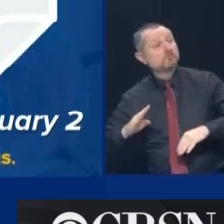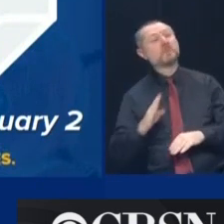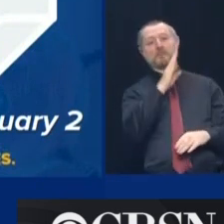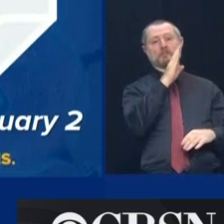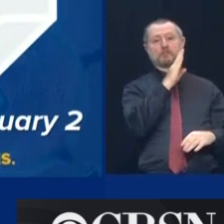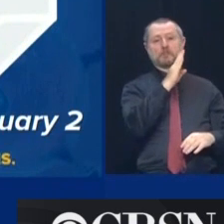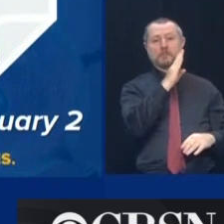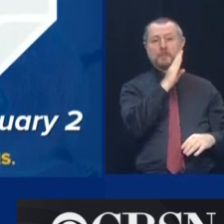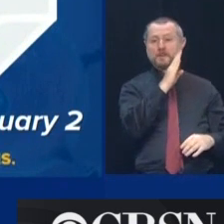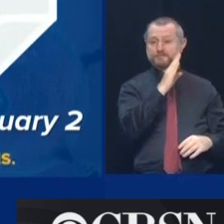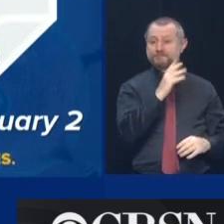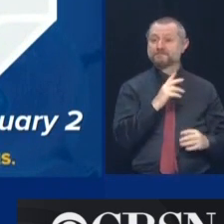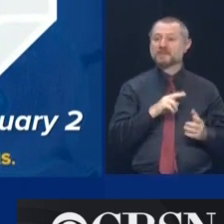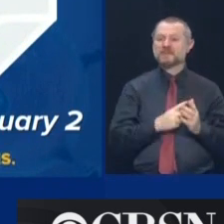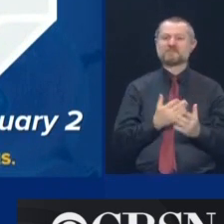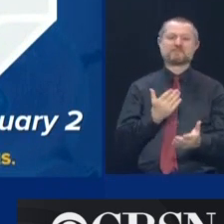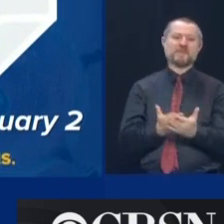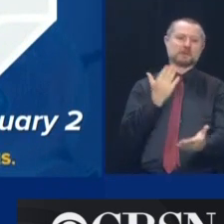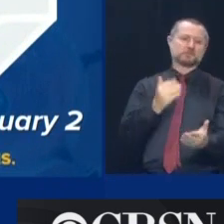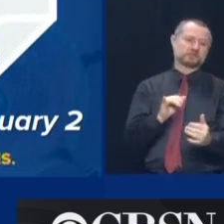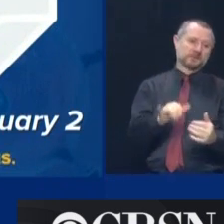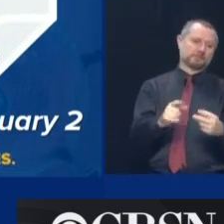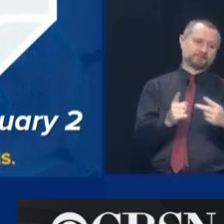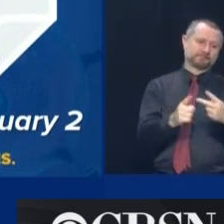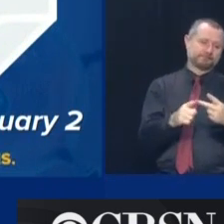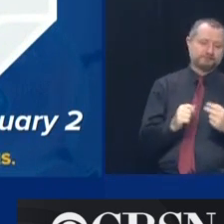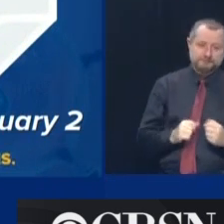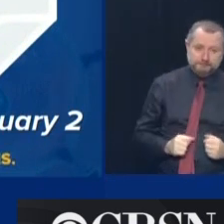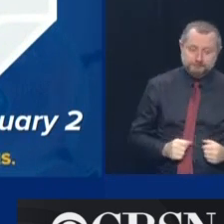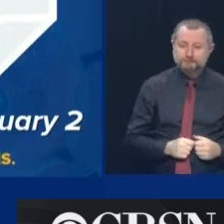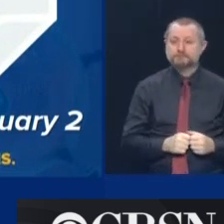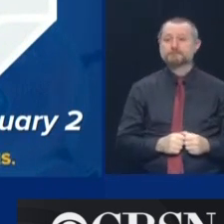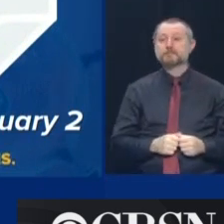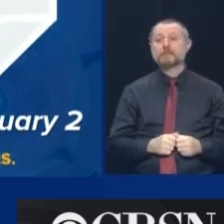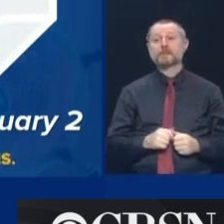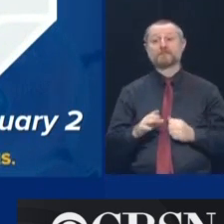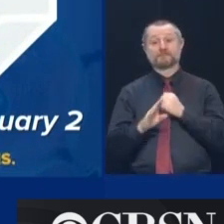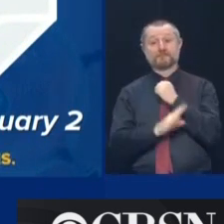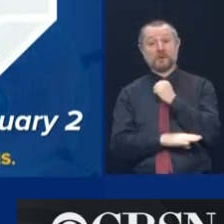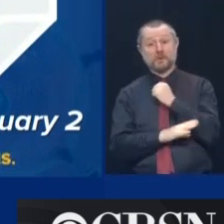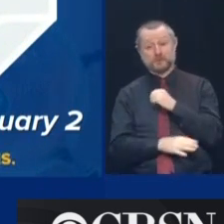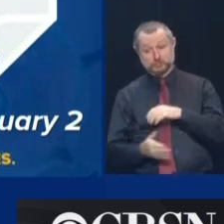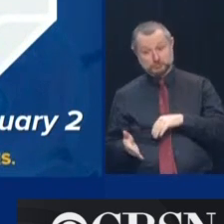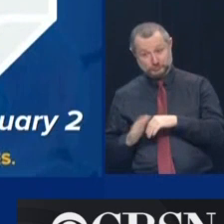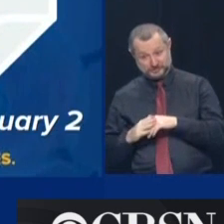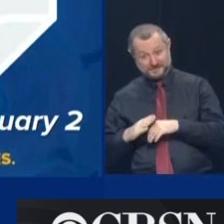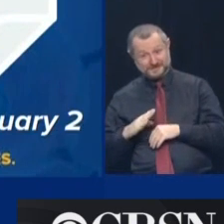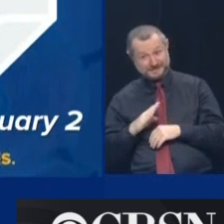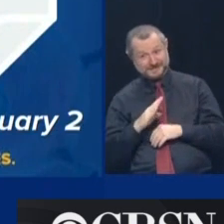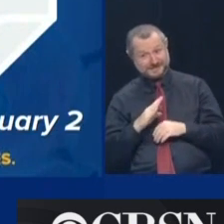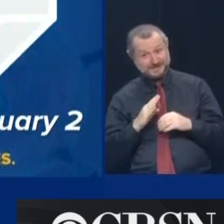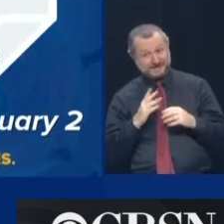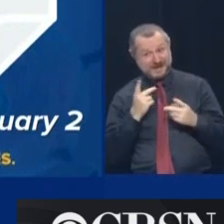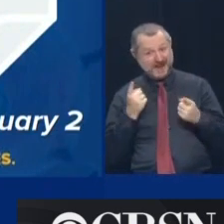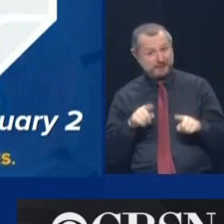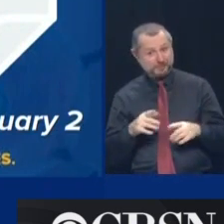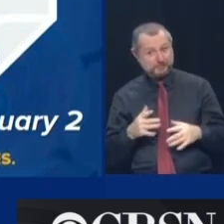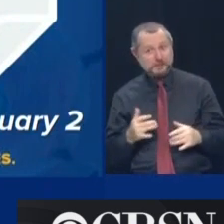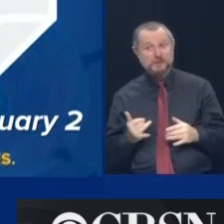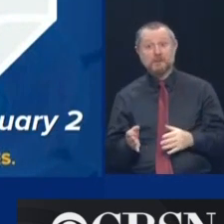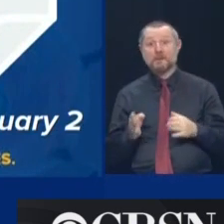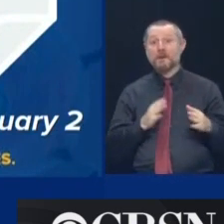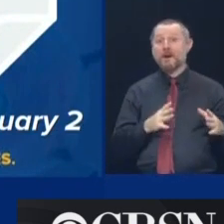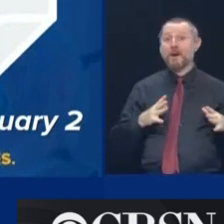Fact. Fact. Fall will increase the spread. Fact. The holiday season